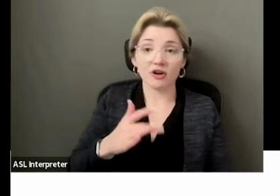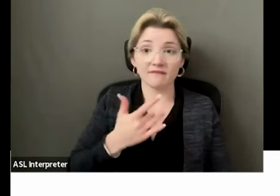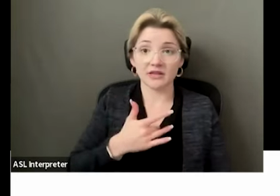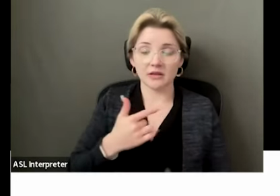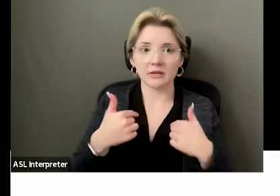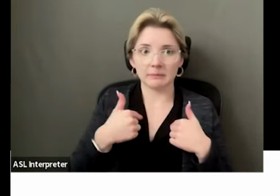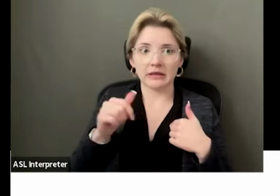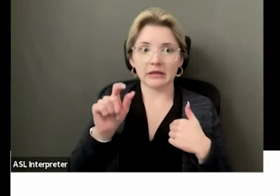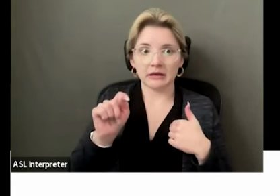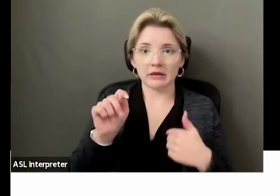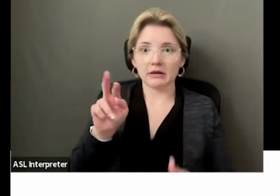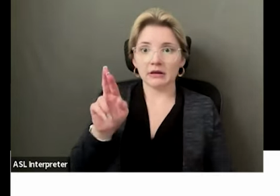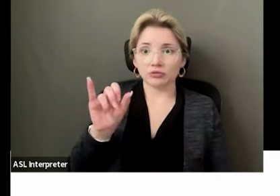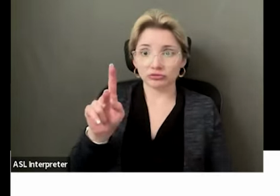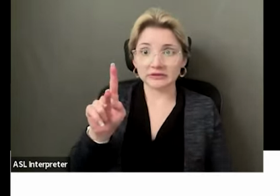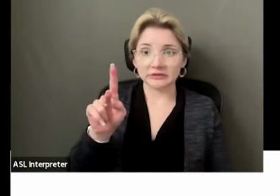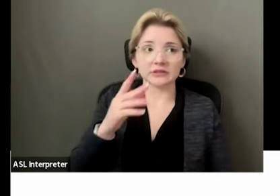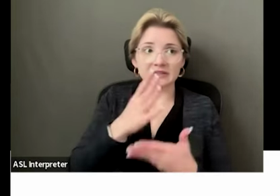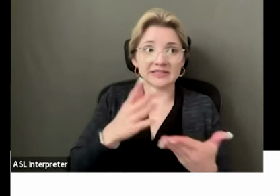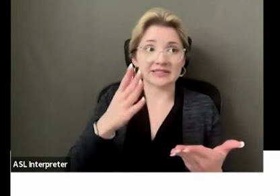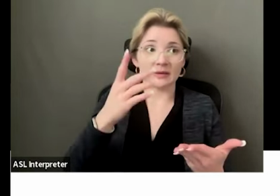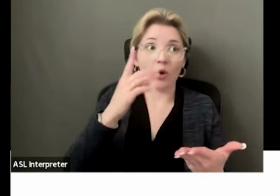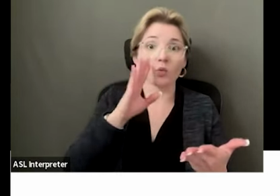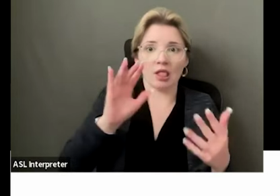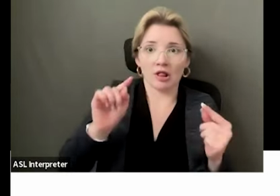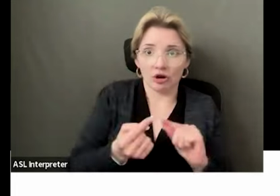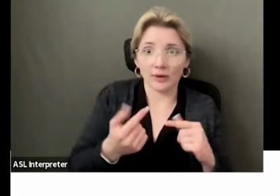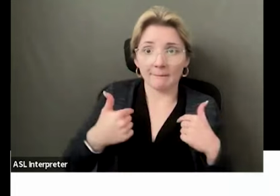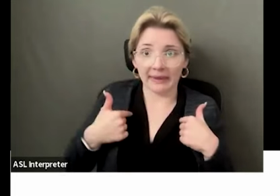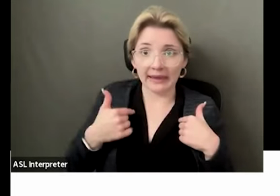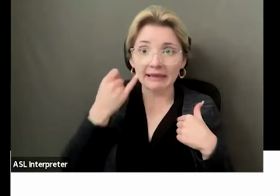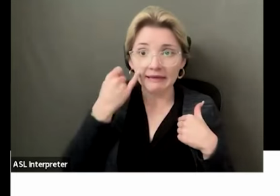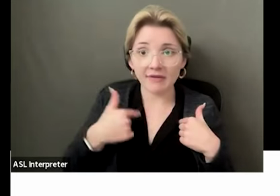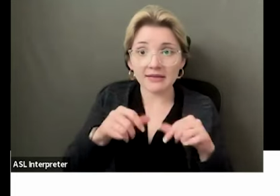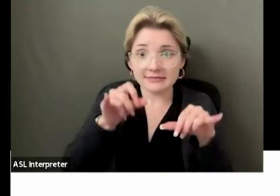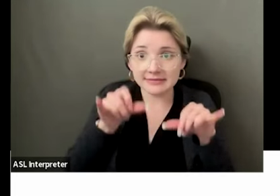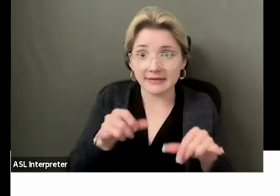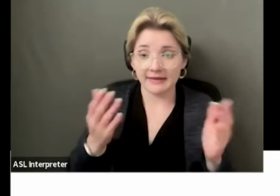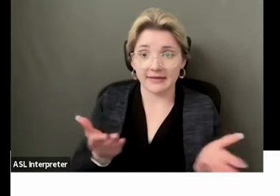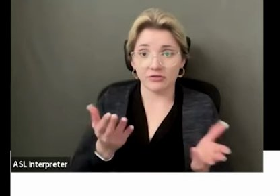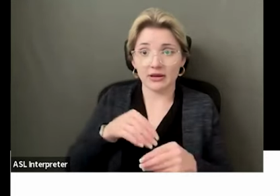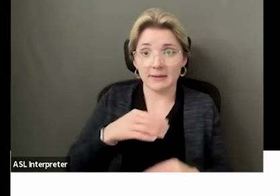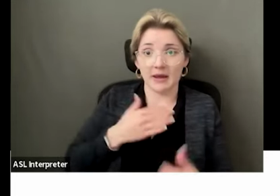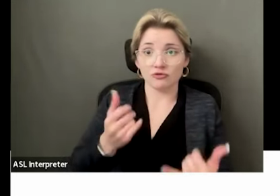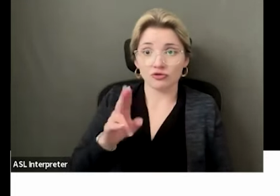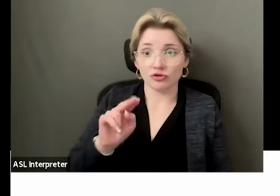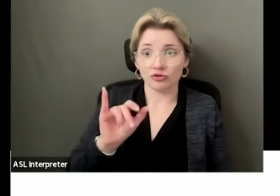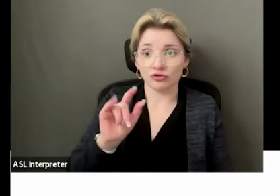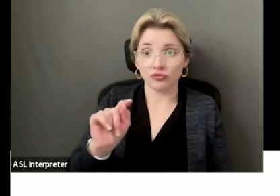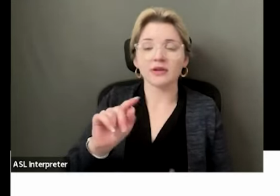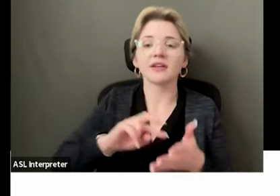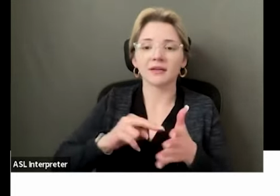at risk of imminent harm by staying in their current unit, they qualify for an